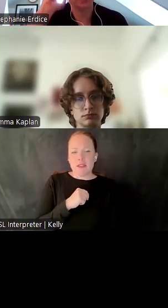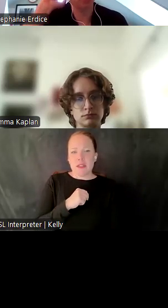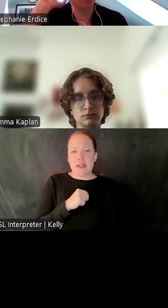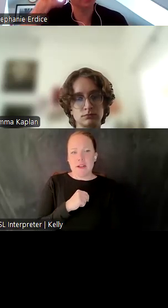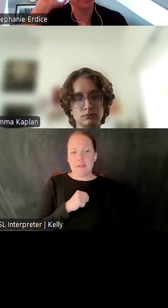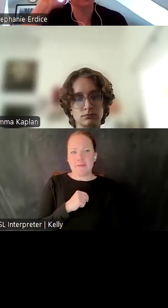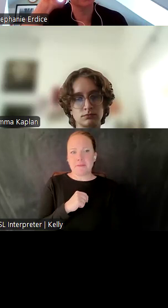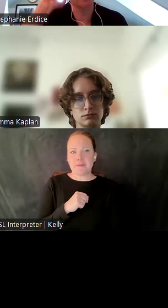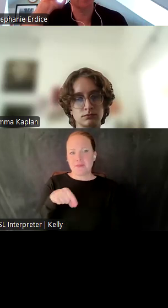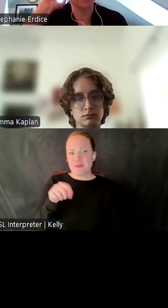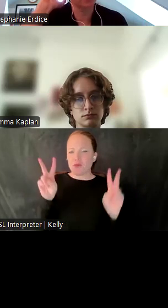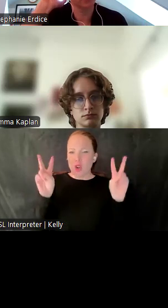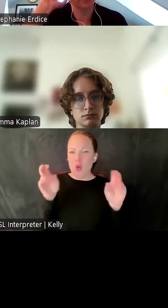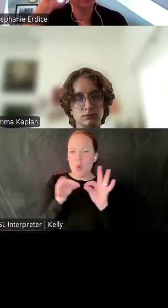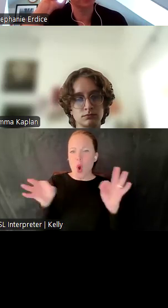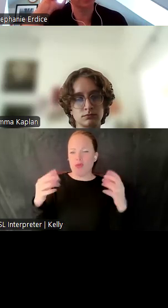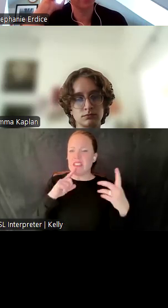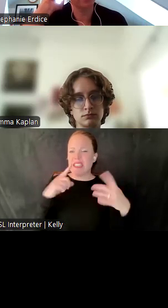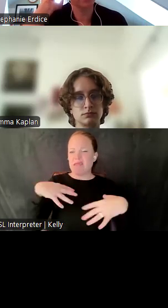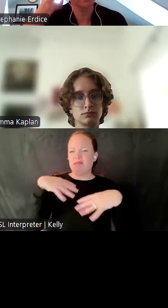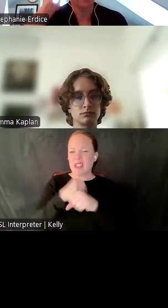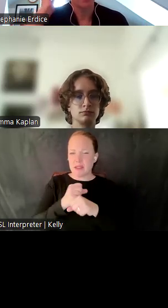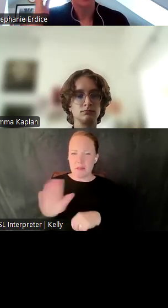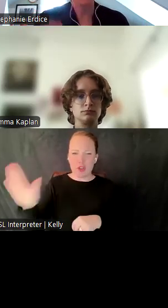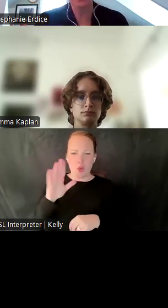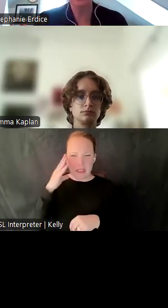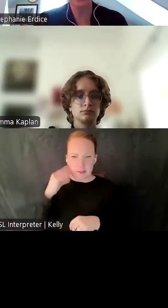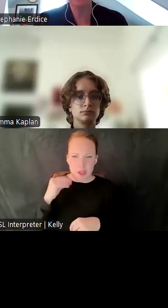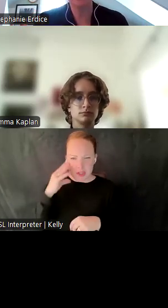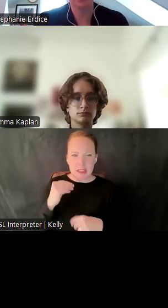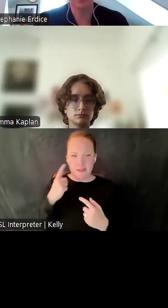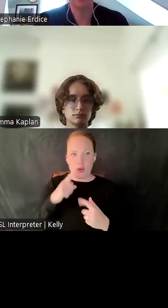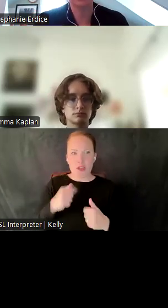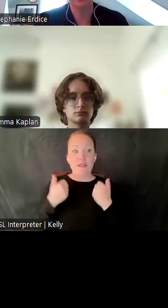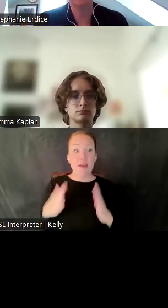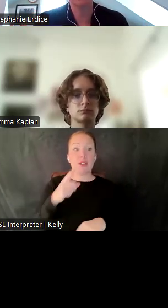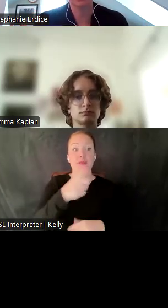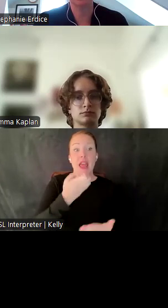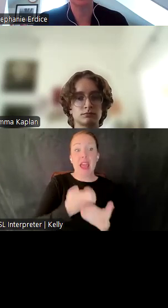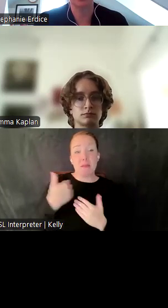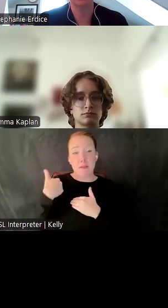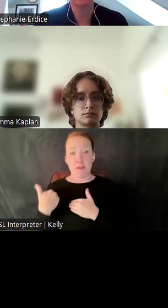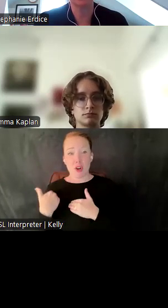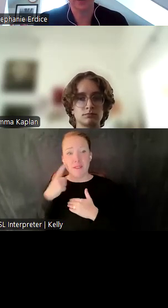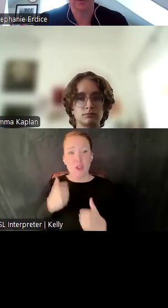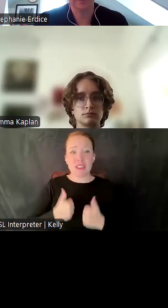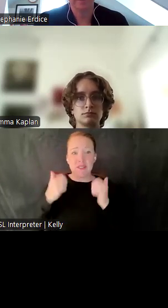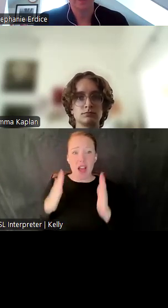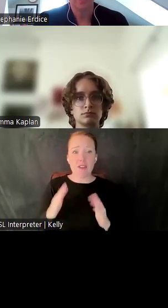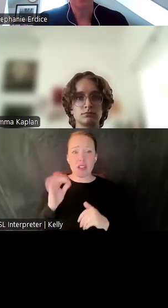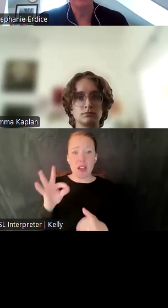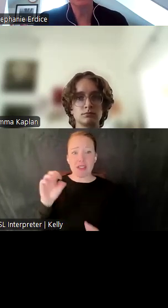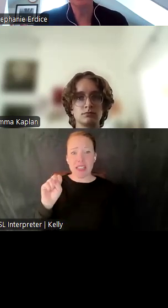with this quote to kind of sum up the experience of survivors. So the economic burden of survivors of sexual assault is